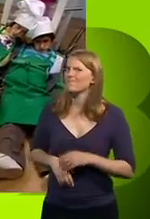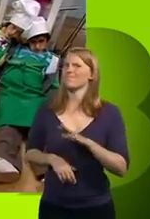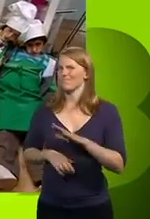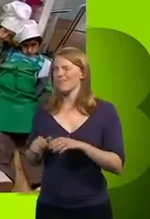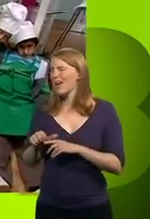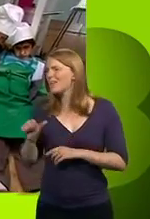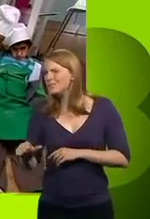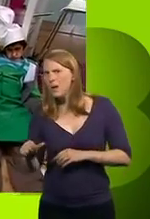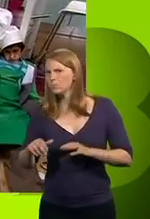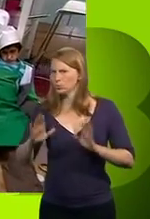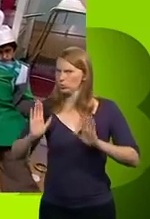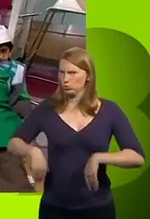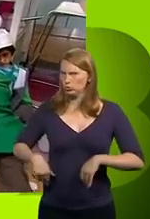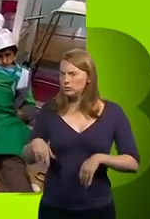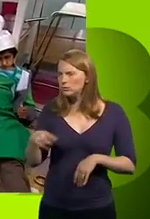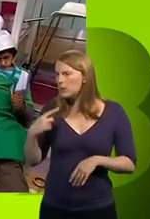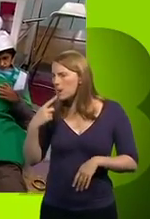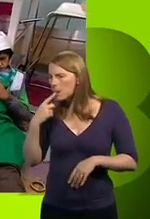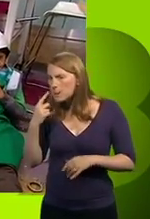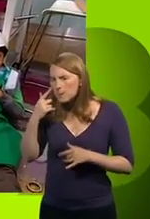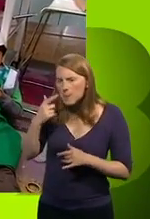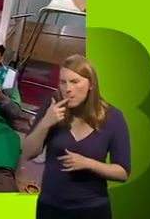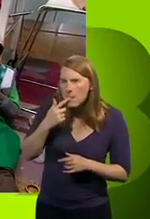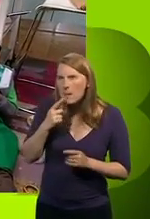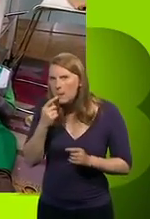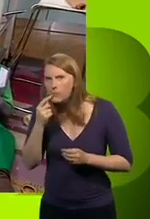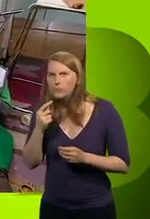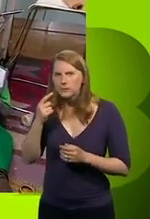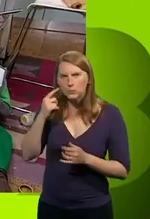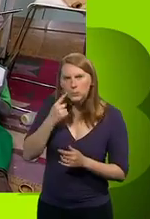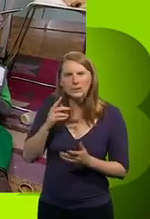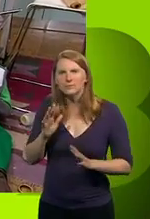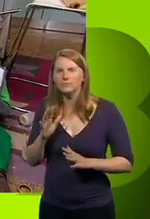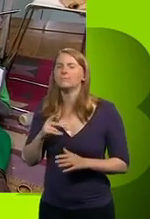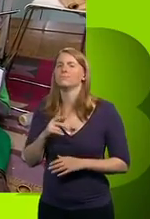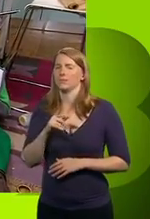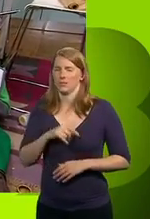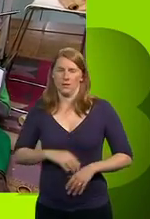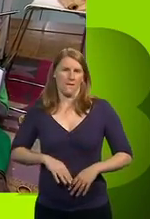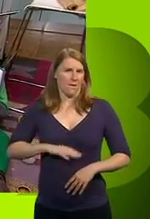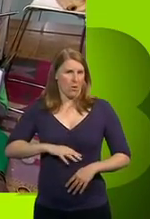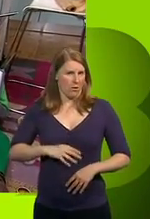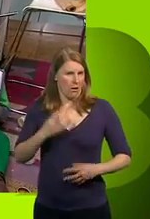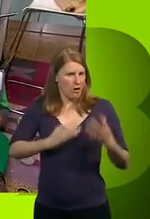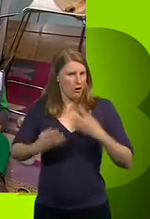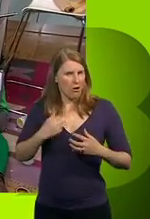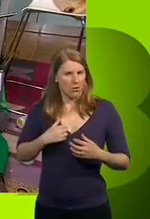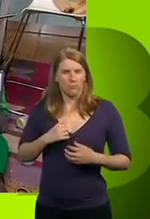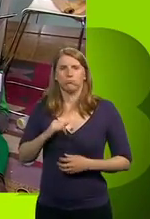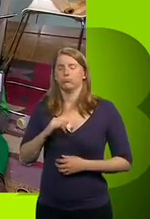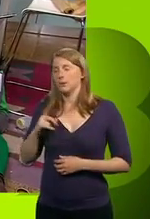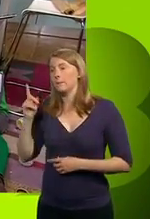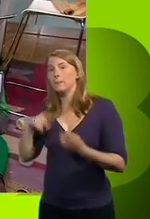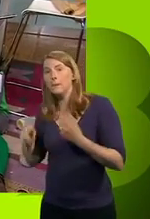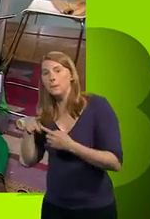Maybe next time we shouldn't test all the sweets. No, I'm so full I can't move. People who make sweets must be the size of a